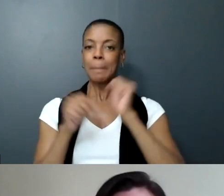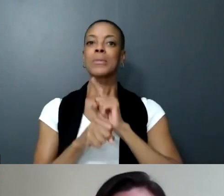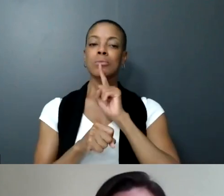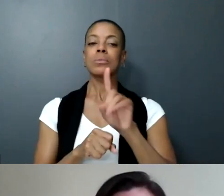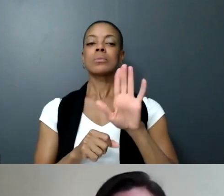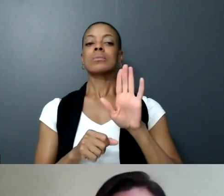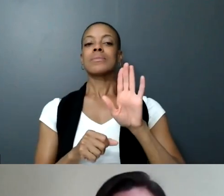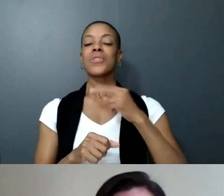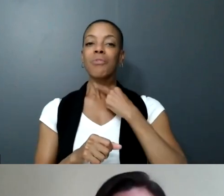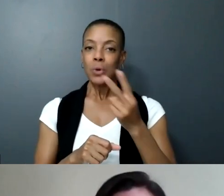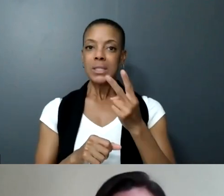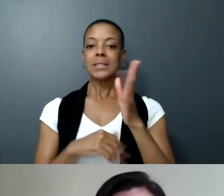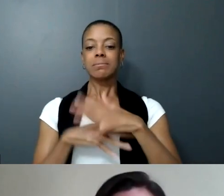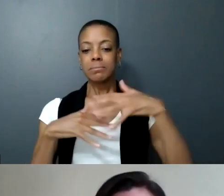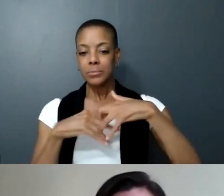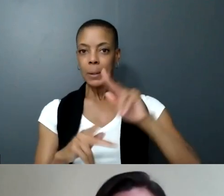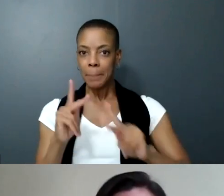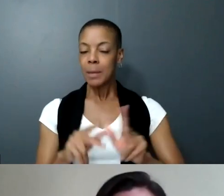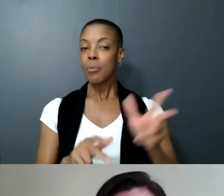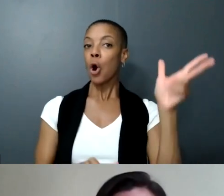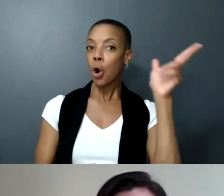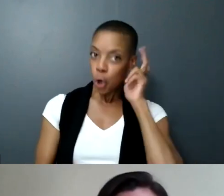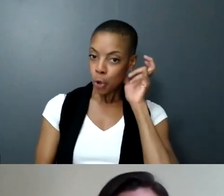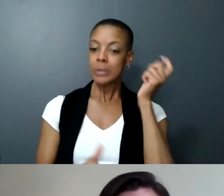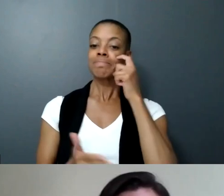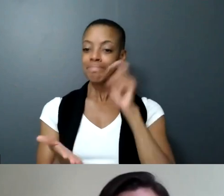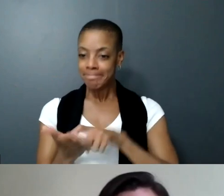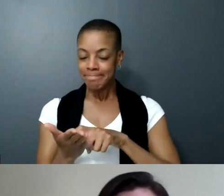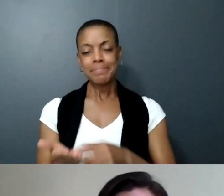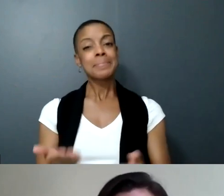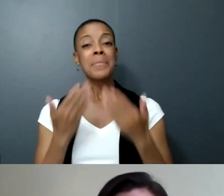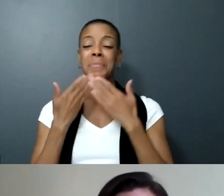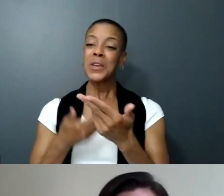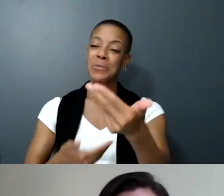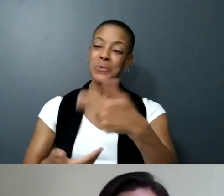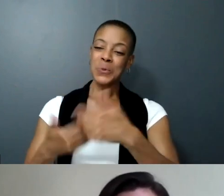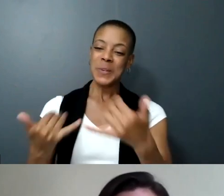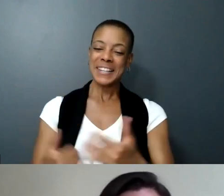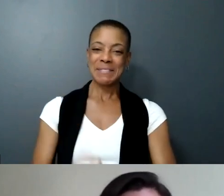respected. Miigwech for sharing with us tonight, Chief Wheatung.